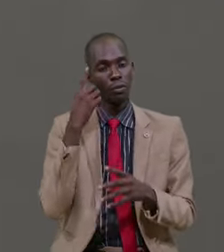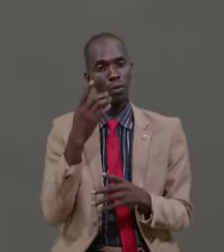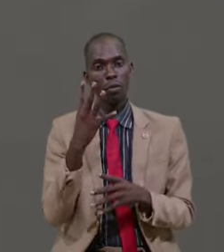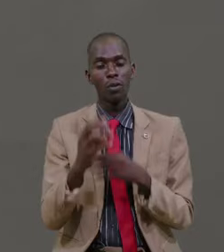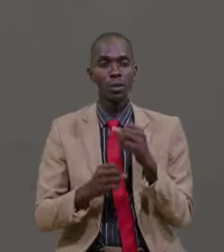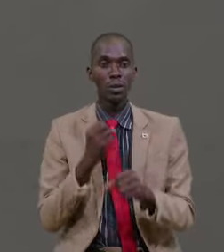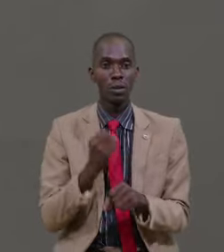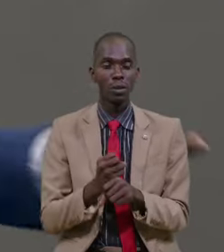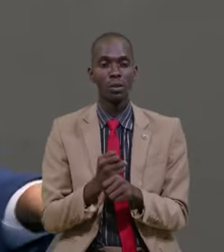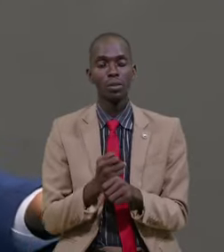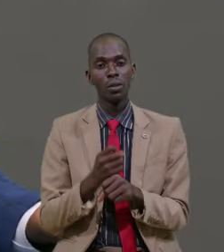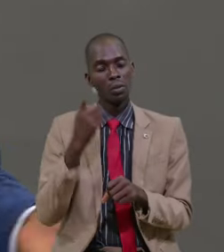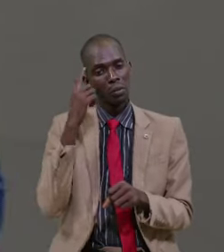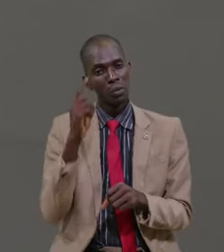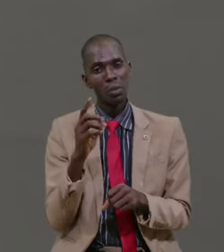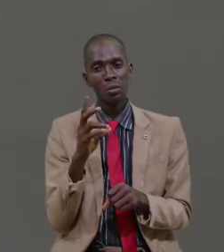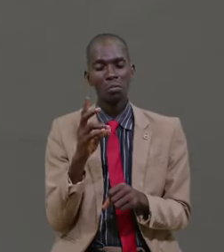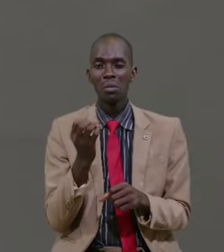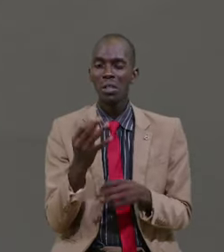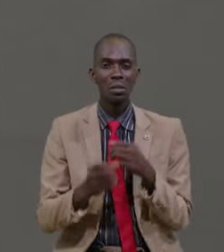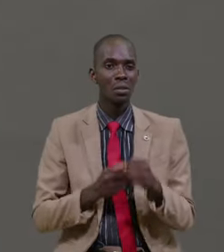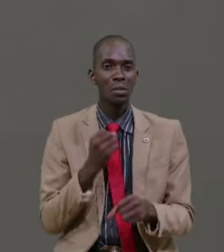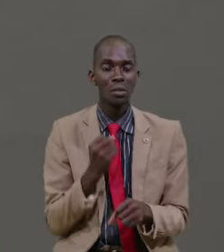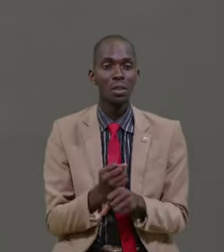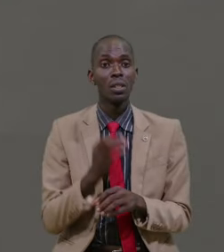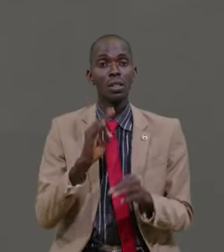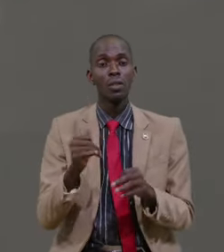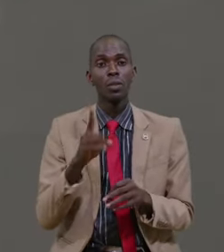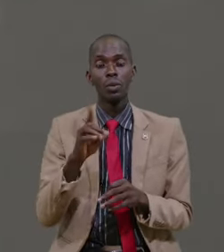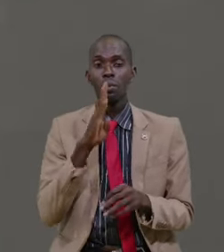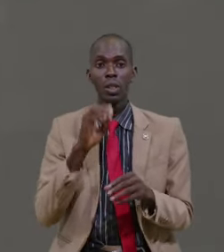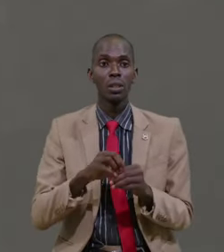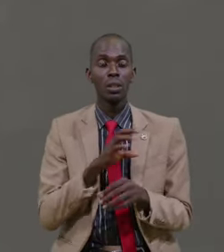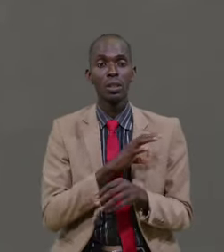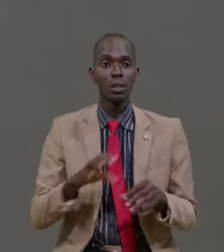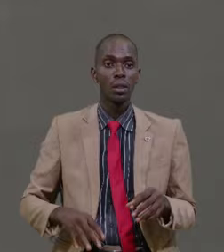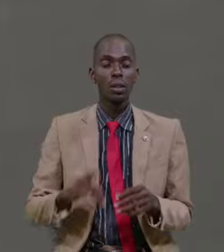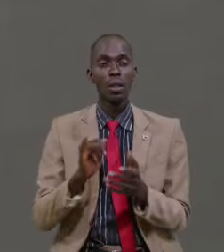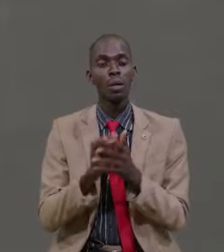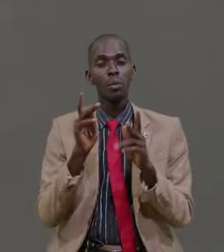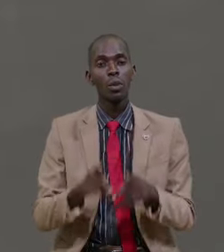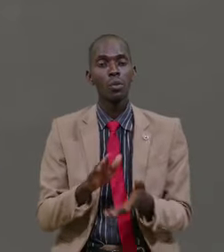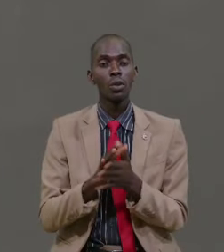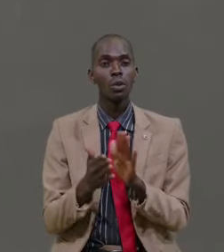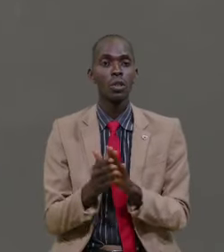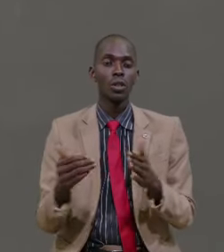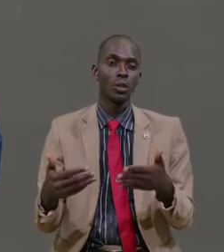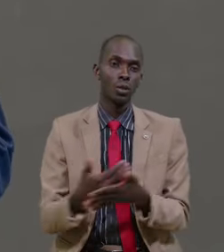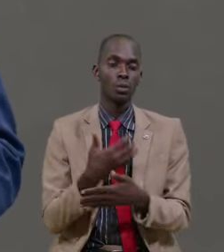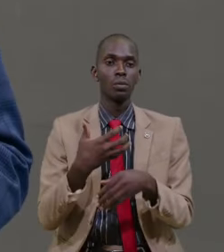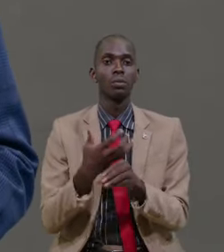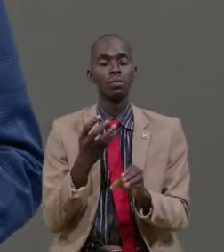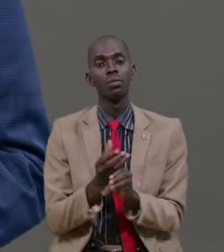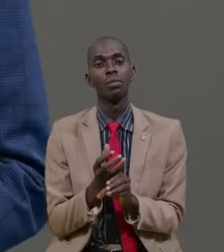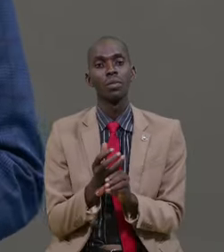70, 80 years, any man, if any man be in Christ, he is a new creature. Give me